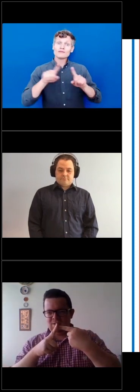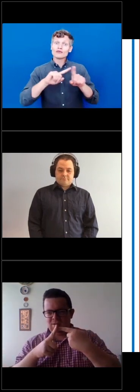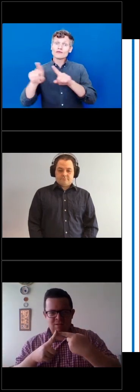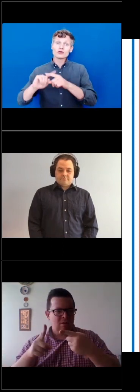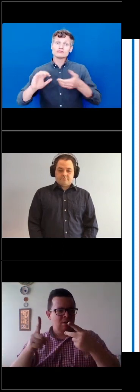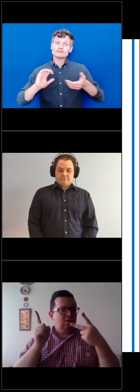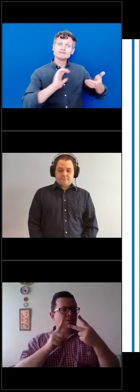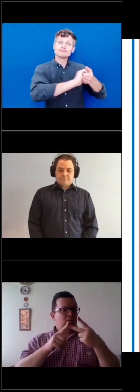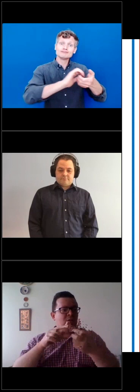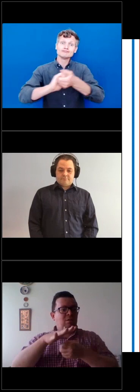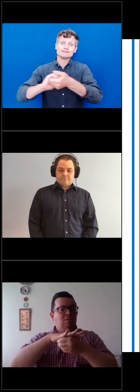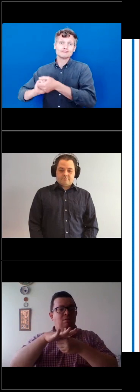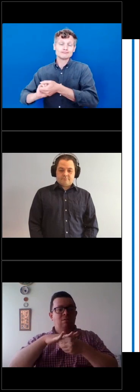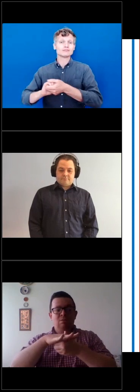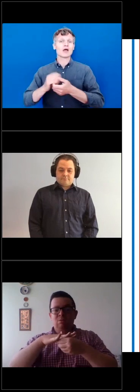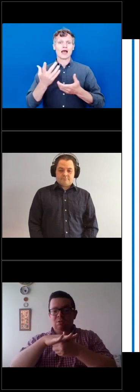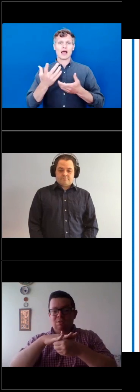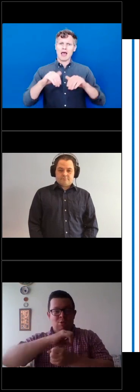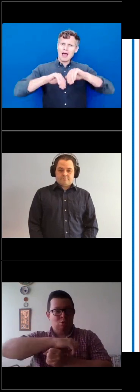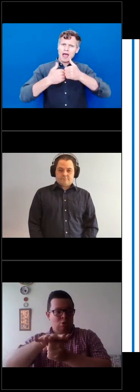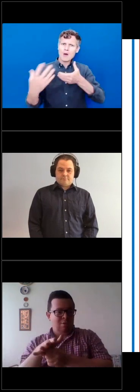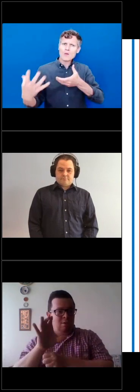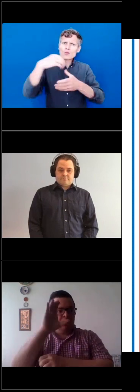with disabilities, engaging